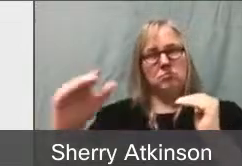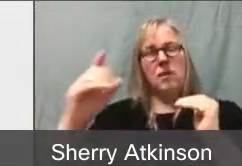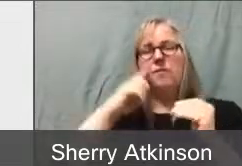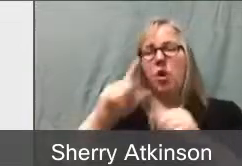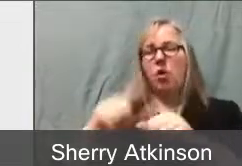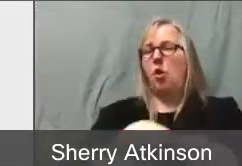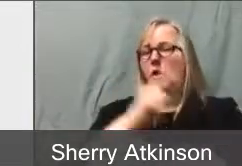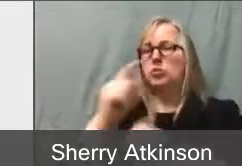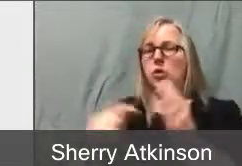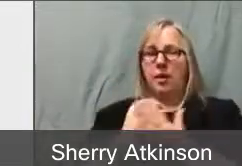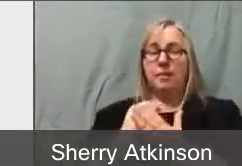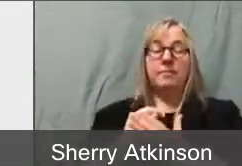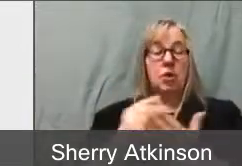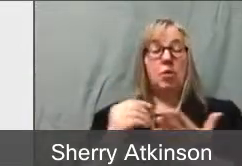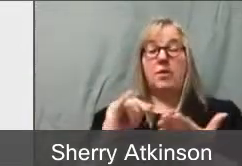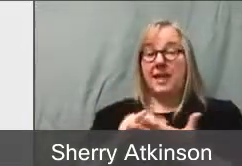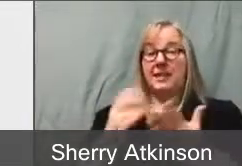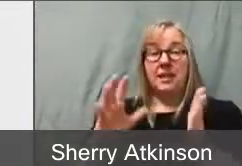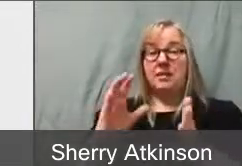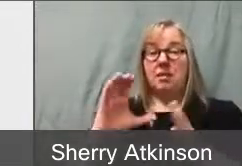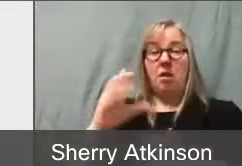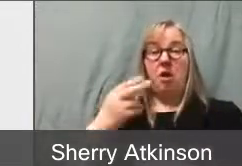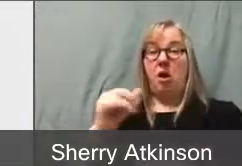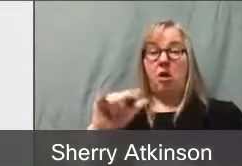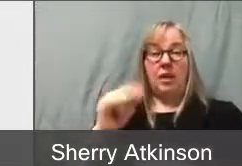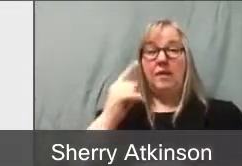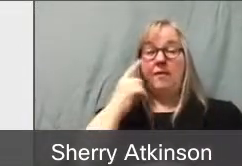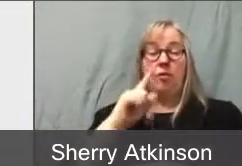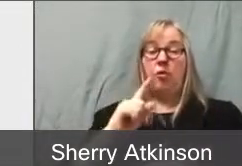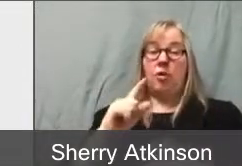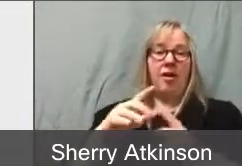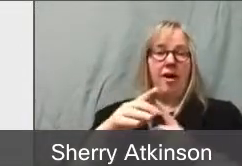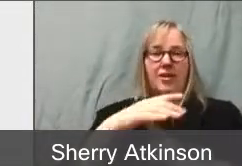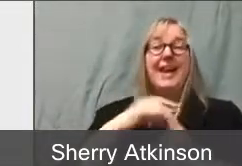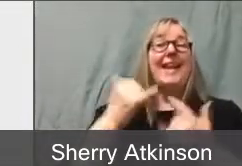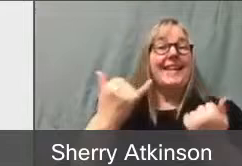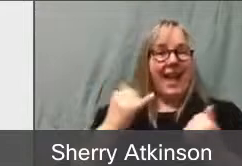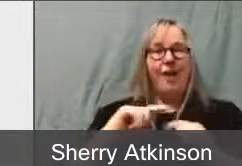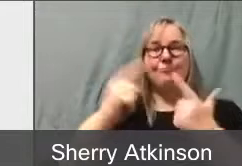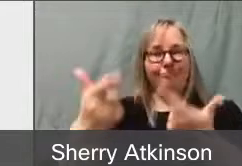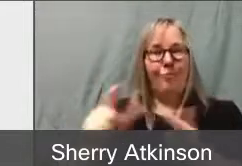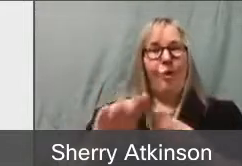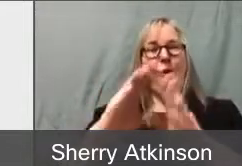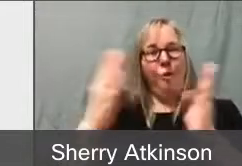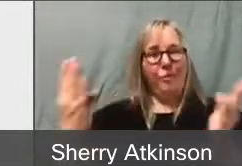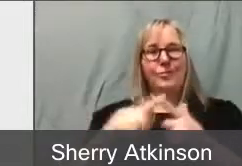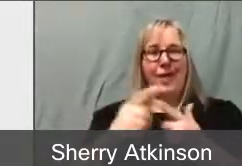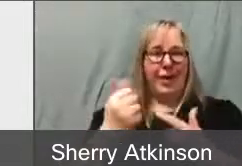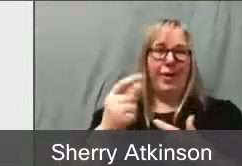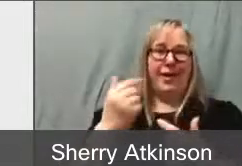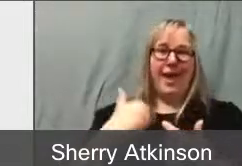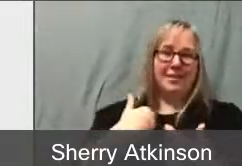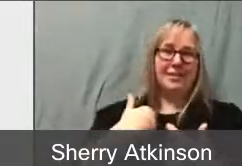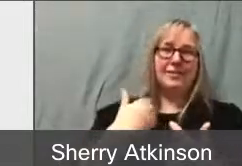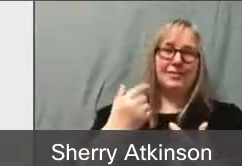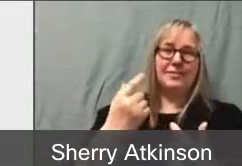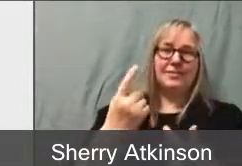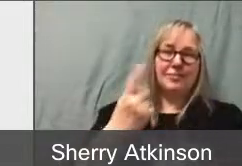believe that's it, Holly, as far as the context. So I will now open up the floor to anybody who has any questions, comments